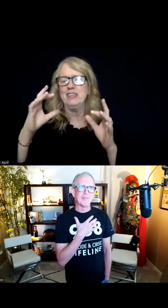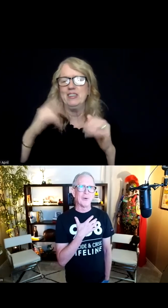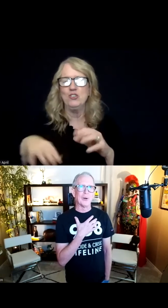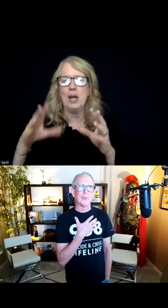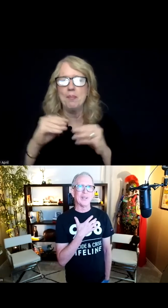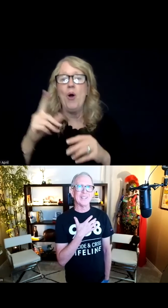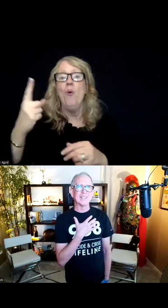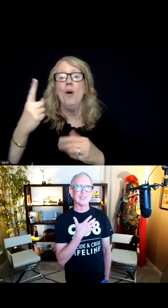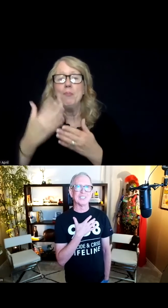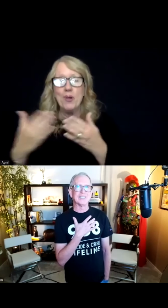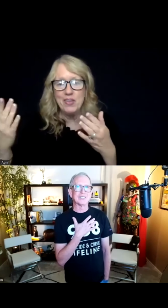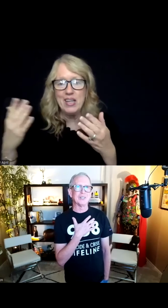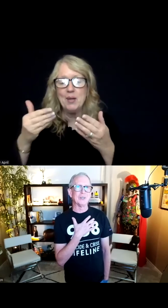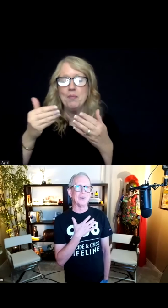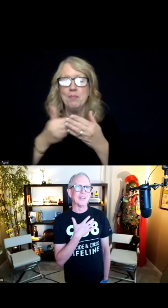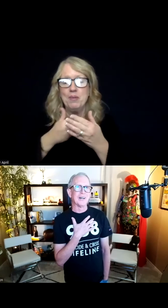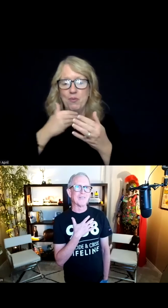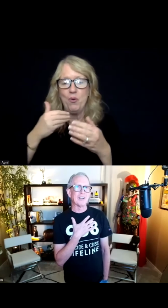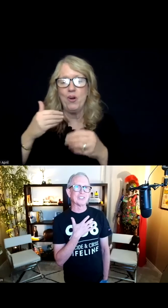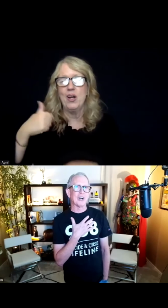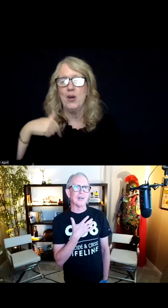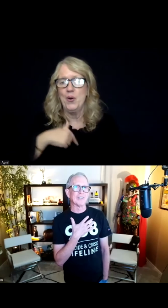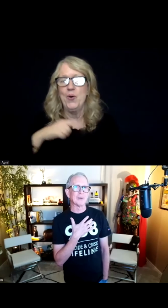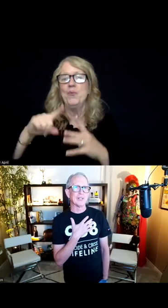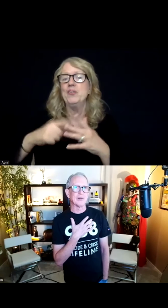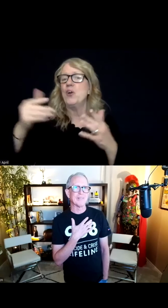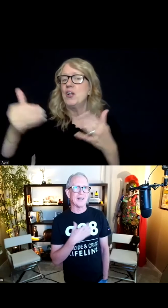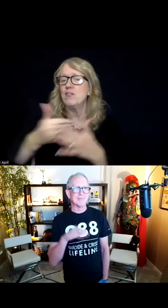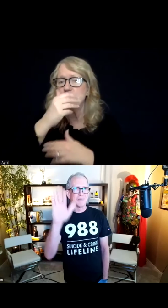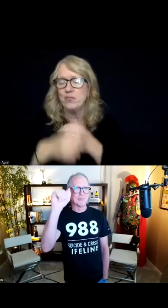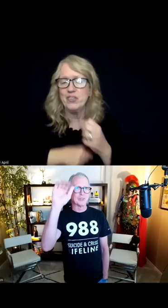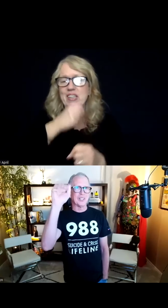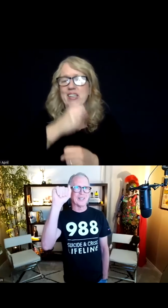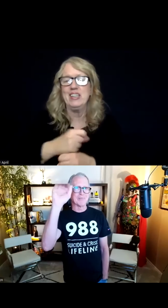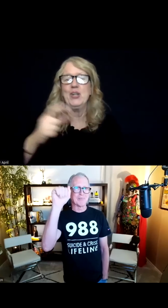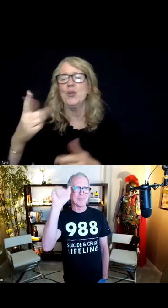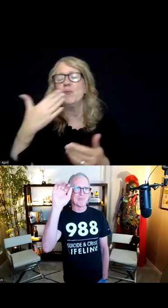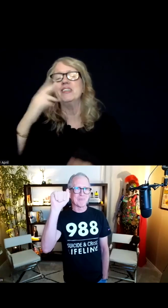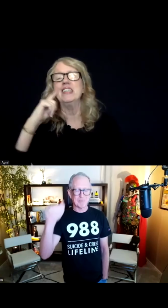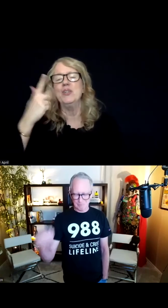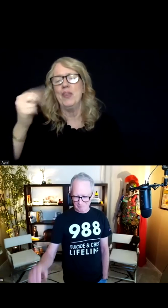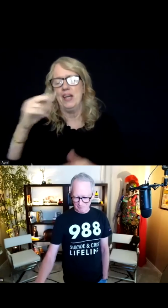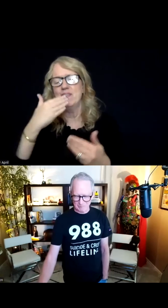more before we launch into a fresh start for 2025. We'll see you then.